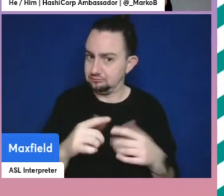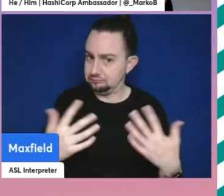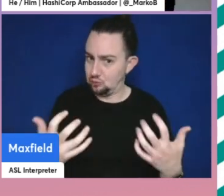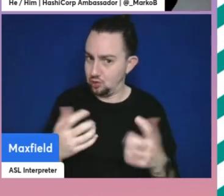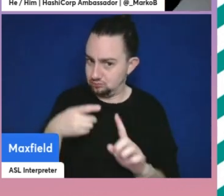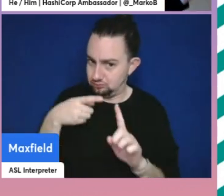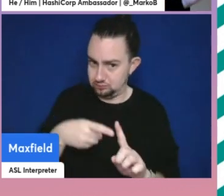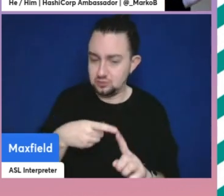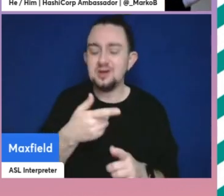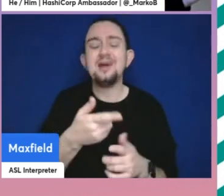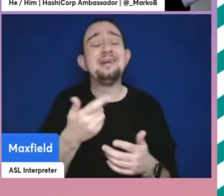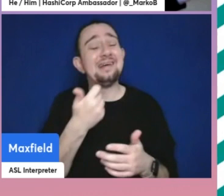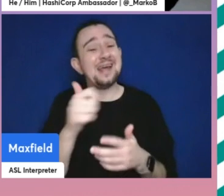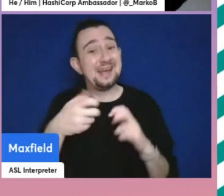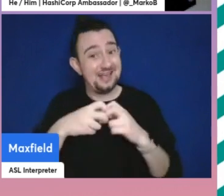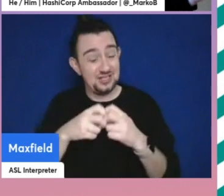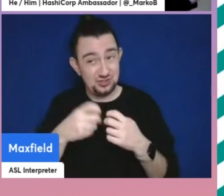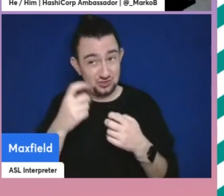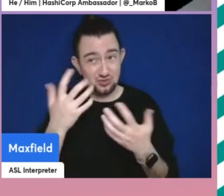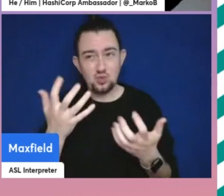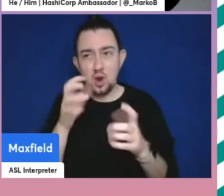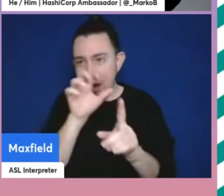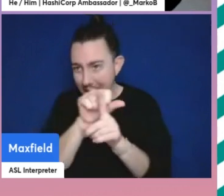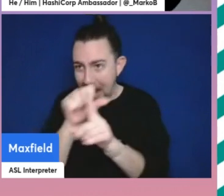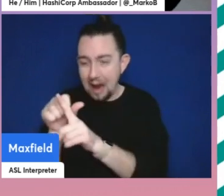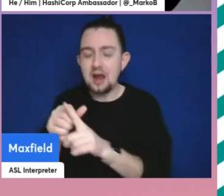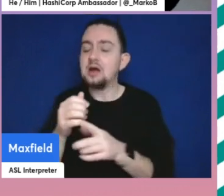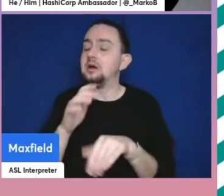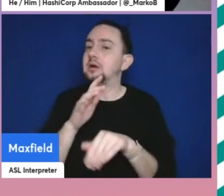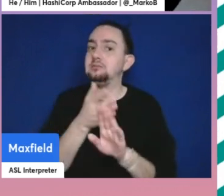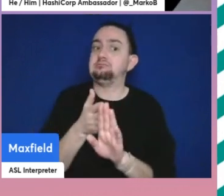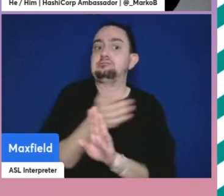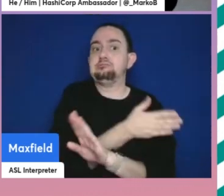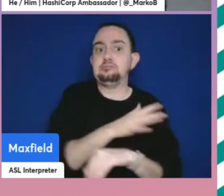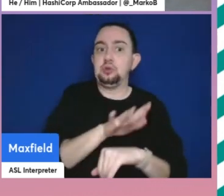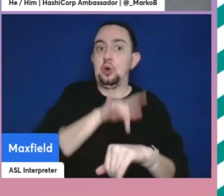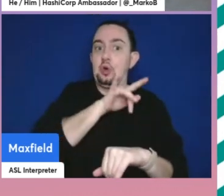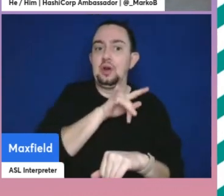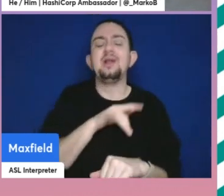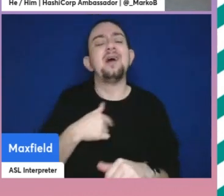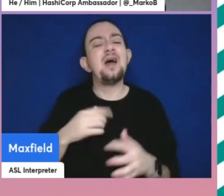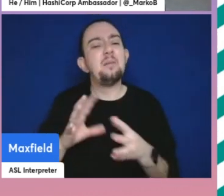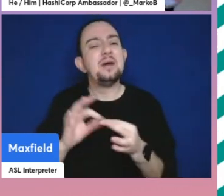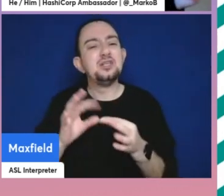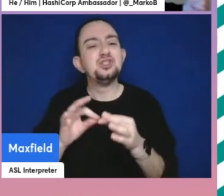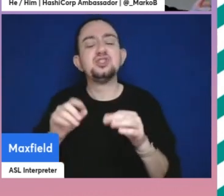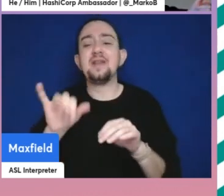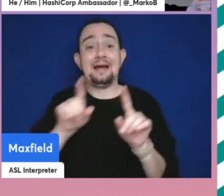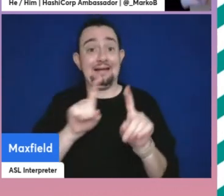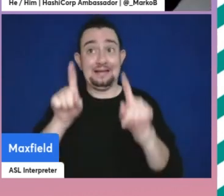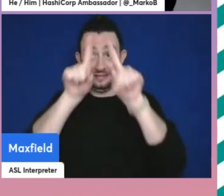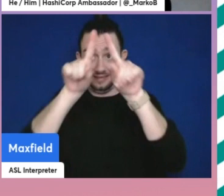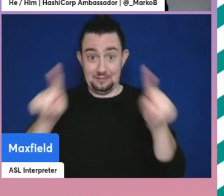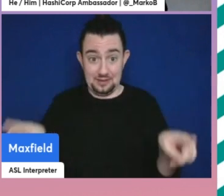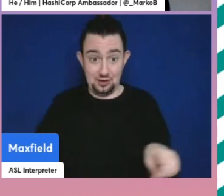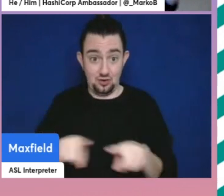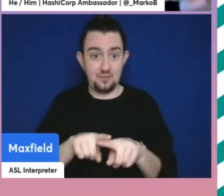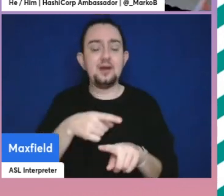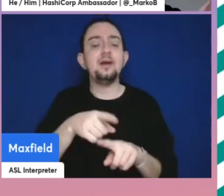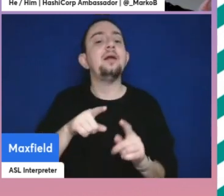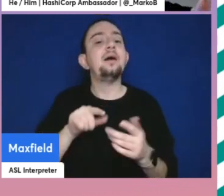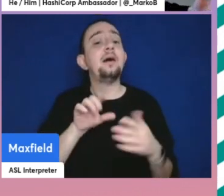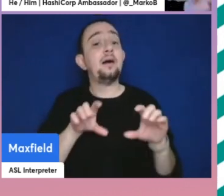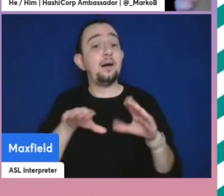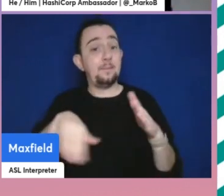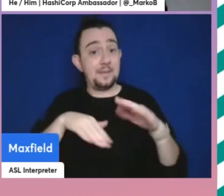early on, as I mentioned earlier with the testing pyramid. The longer it takes, the more expensive it usually is